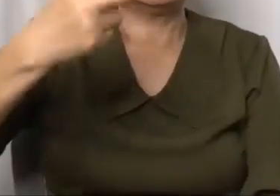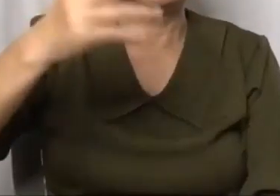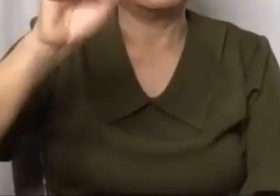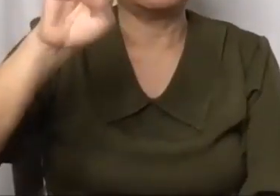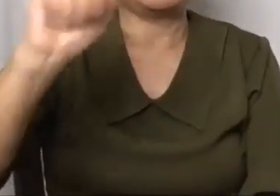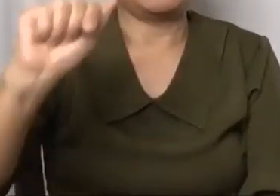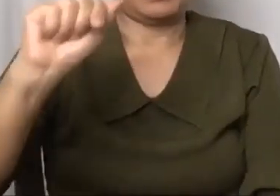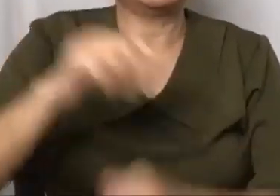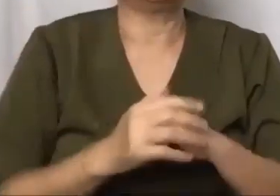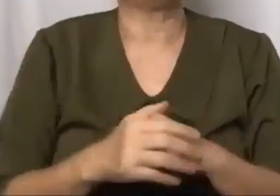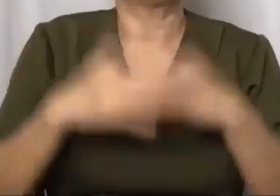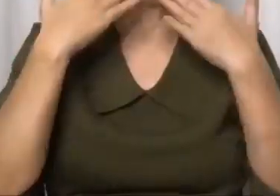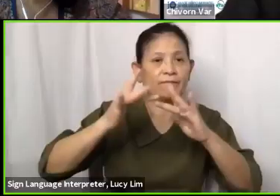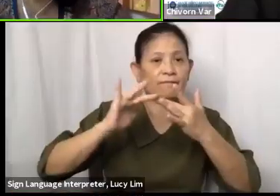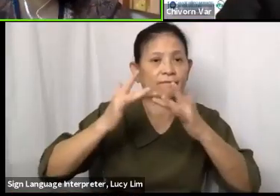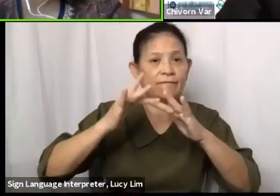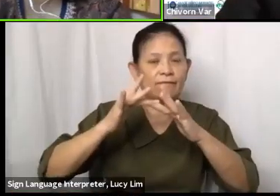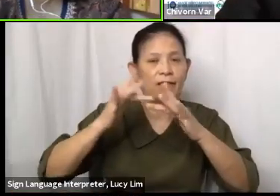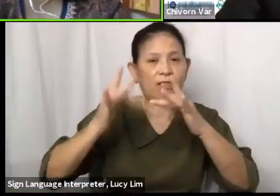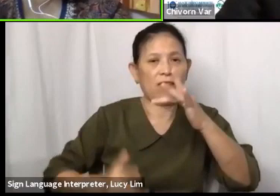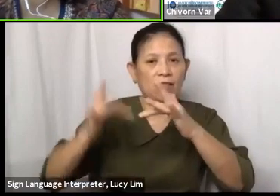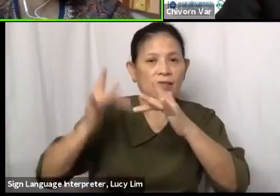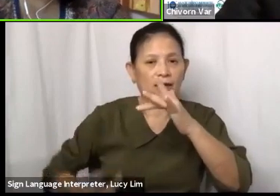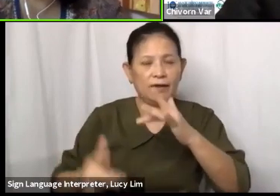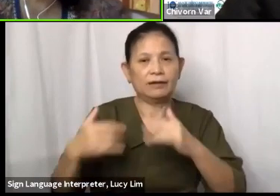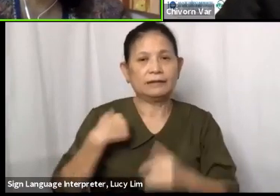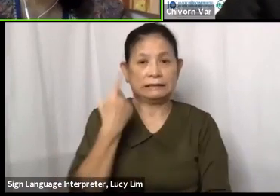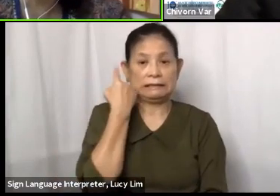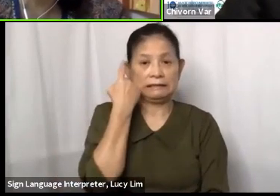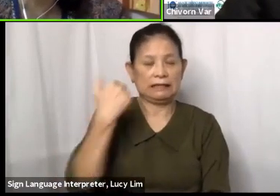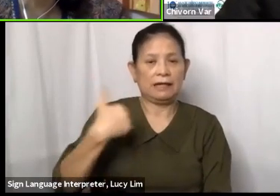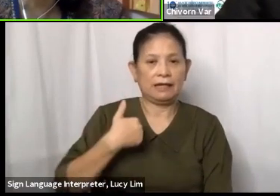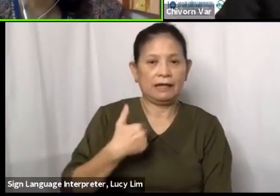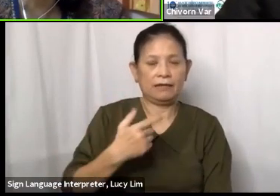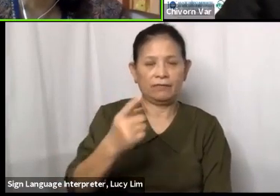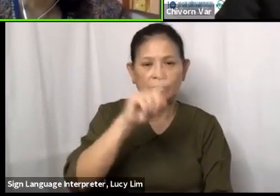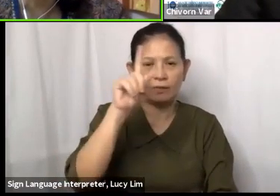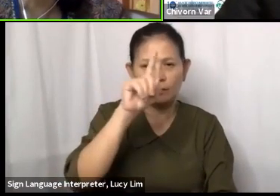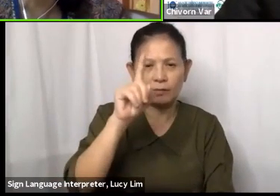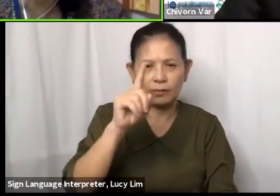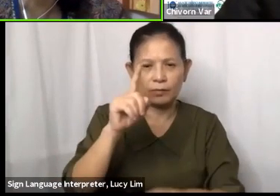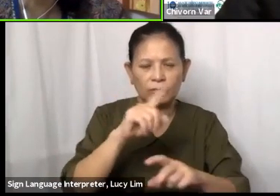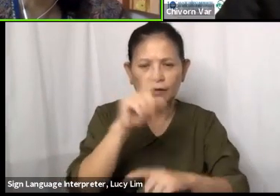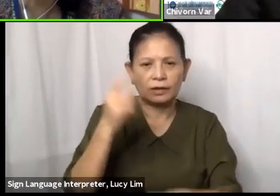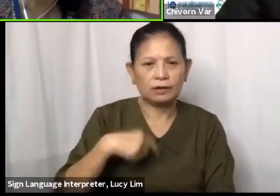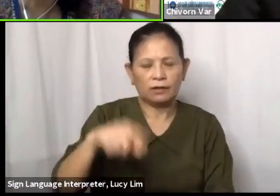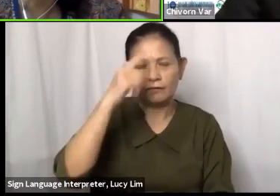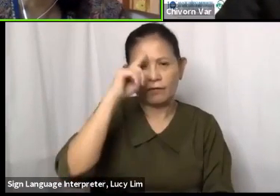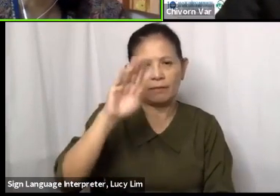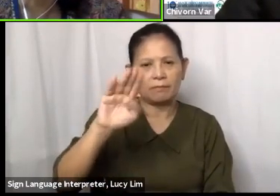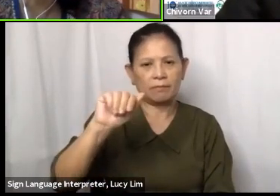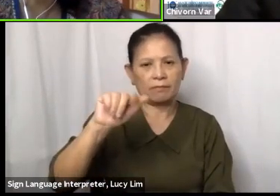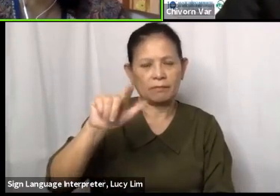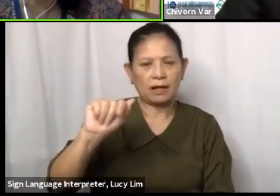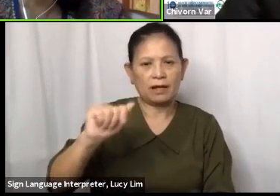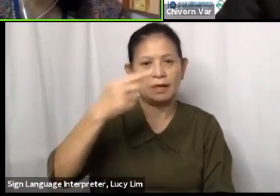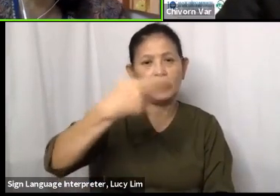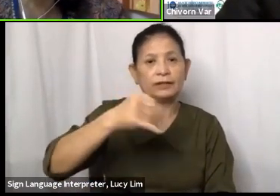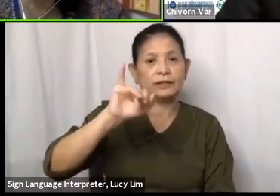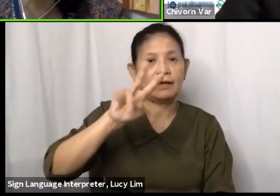you very much, Situ. There was a question from Balaji Pindi, who's the District HIV AIDS Program